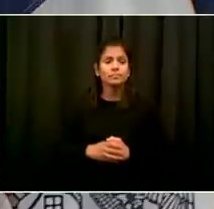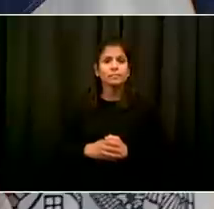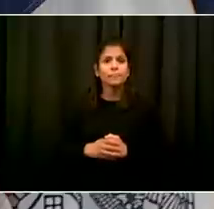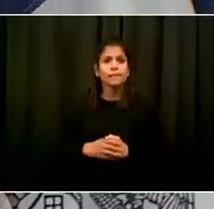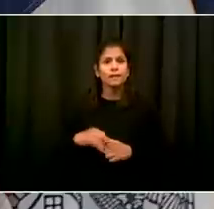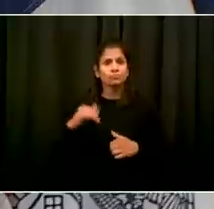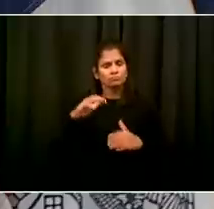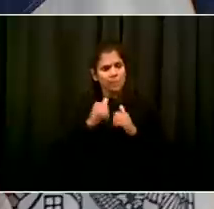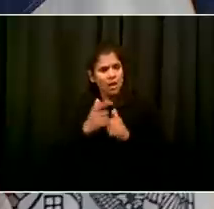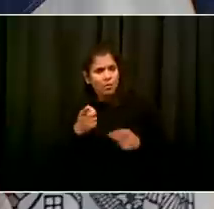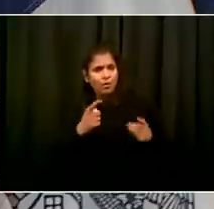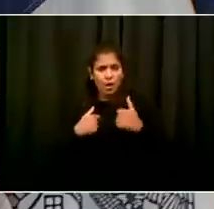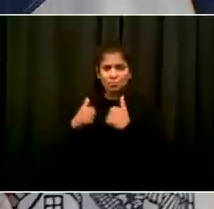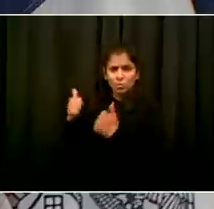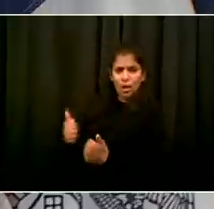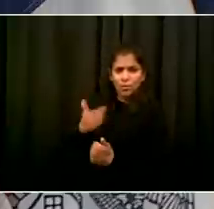here.